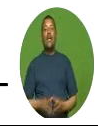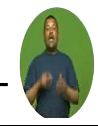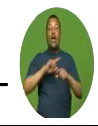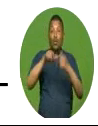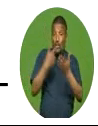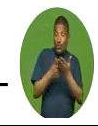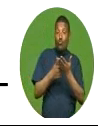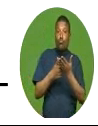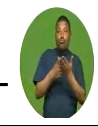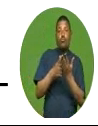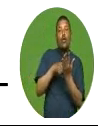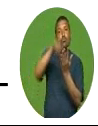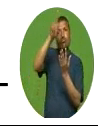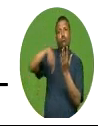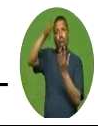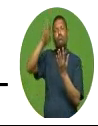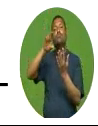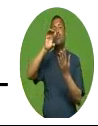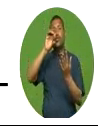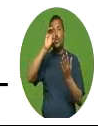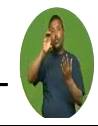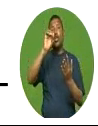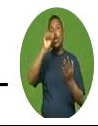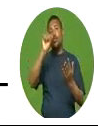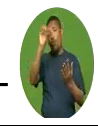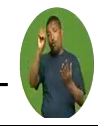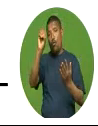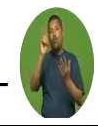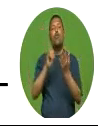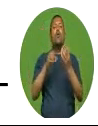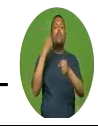the population census, manufacturing employed